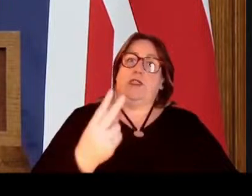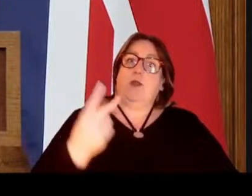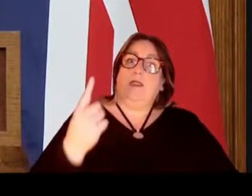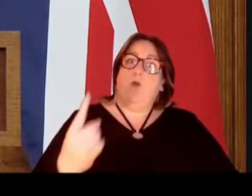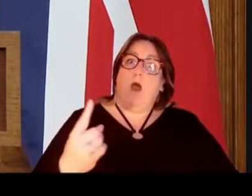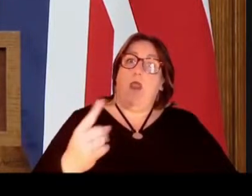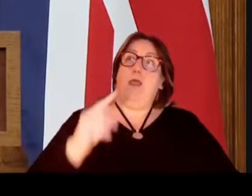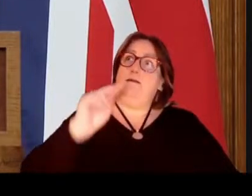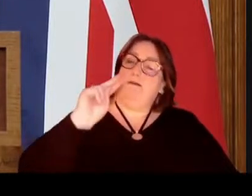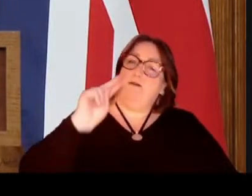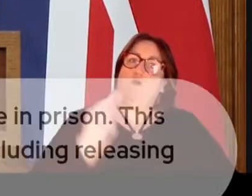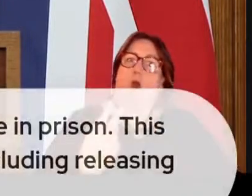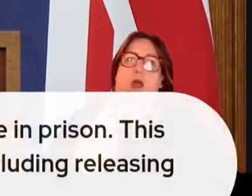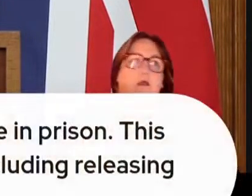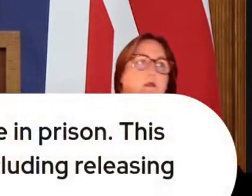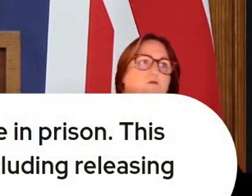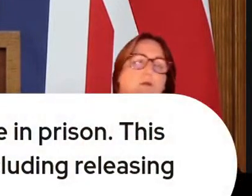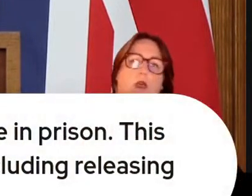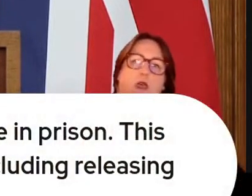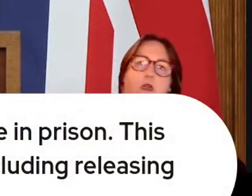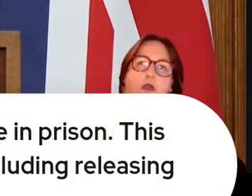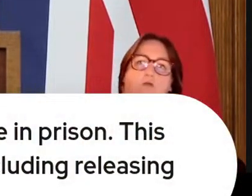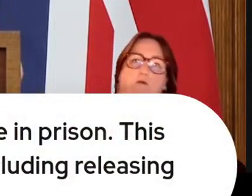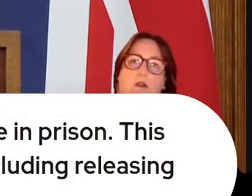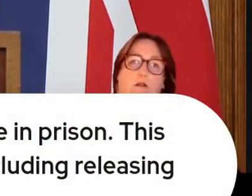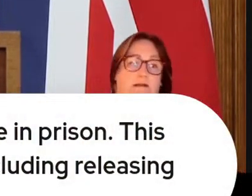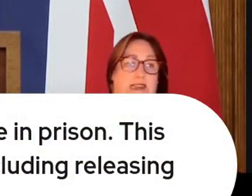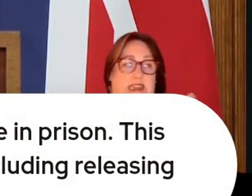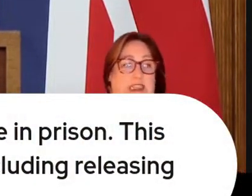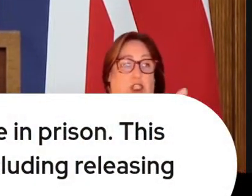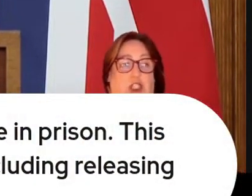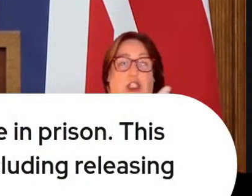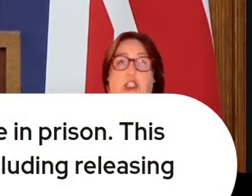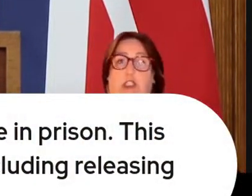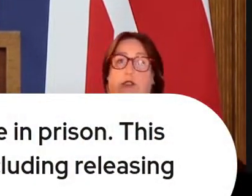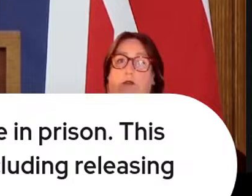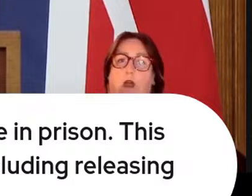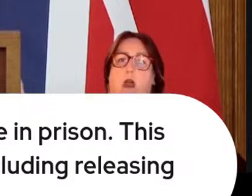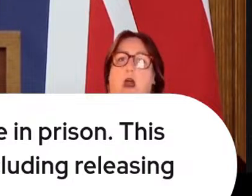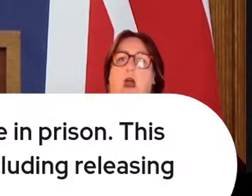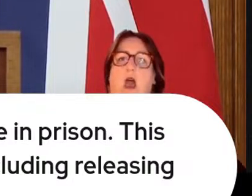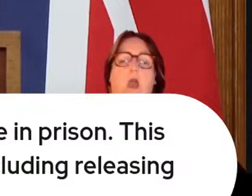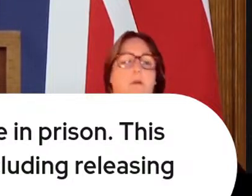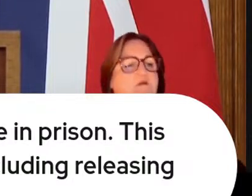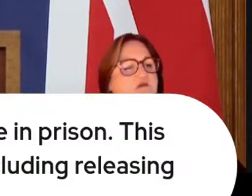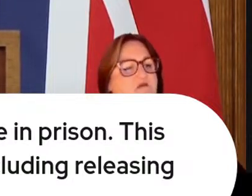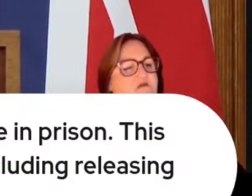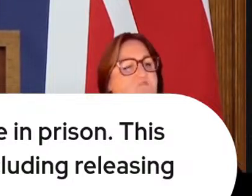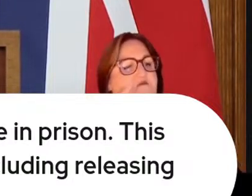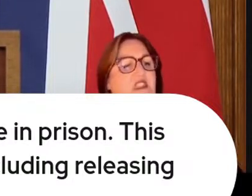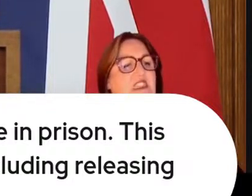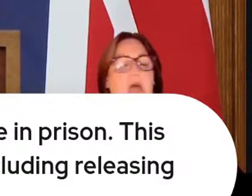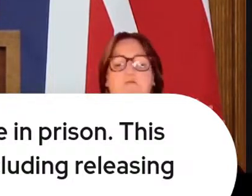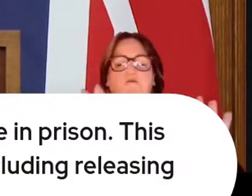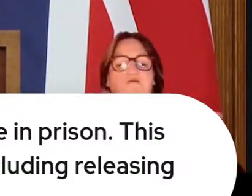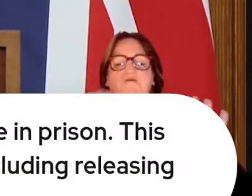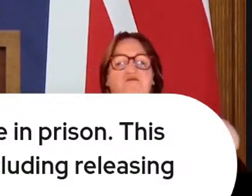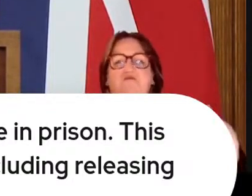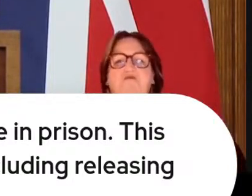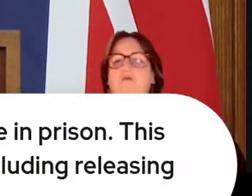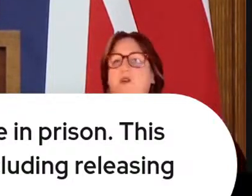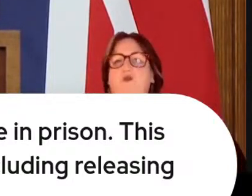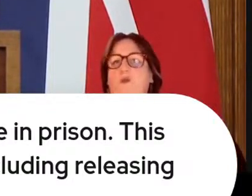occasions, a judgment was made that he did not meet the threshold for intervention, a